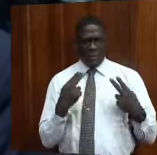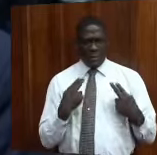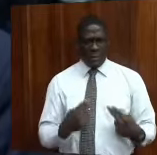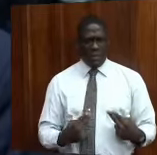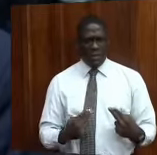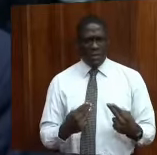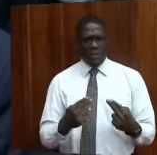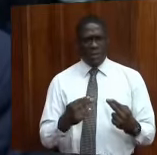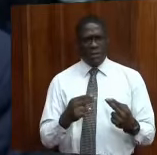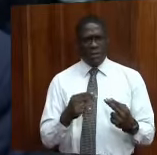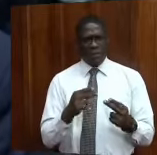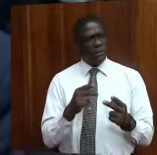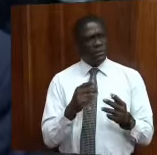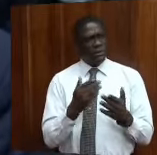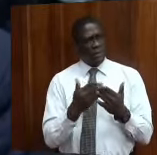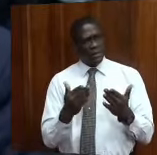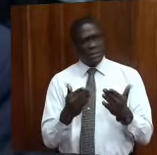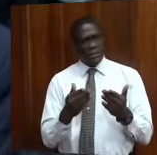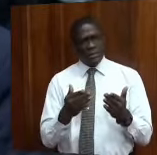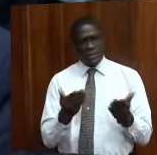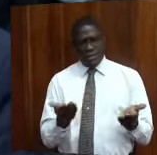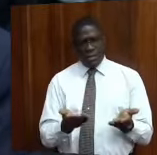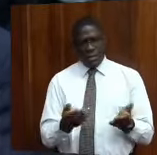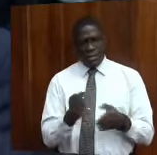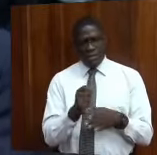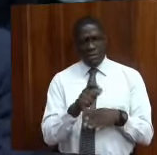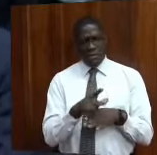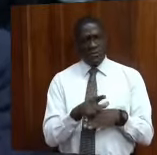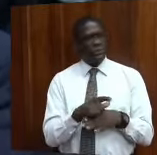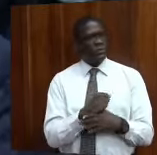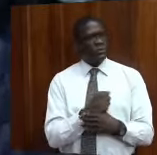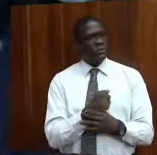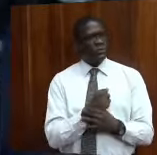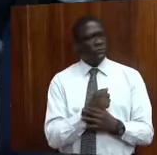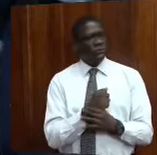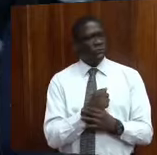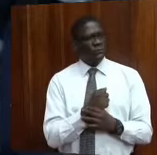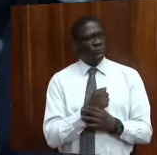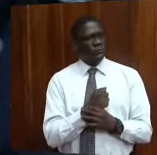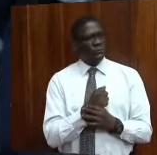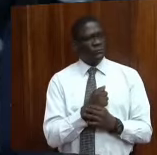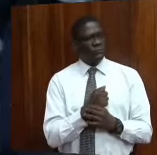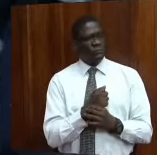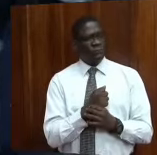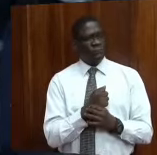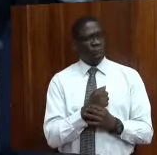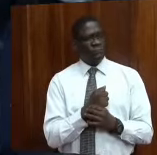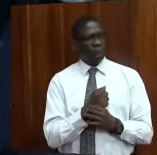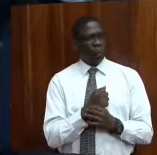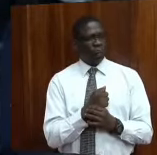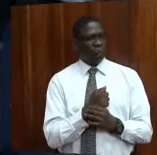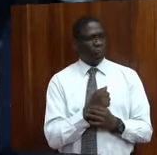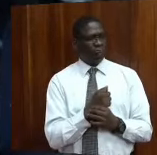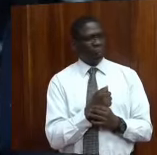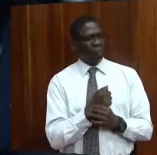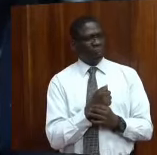most up-to-date health services available. That was our philosophy, Mr. Speaker, long before the